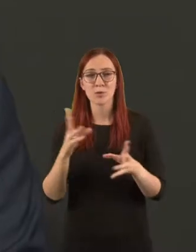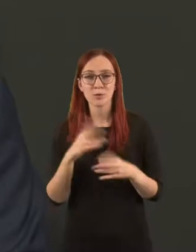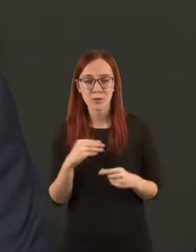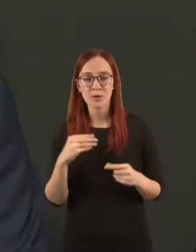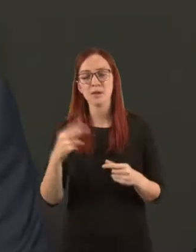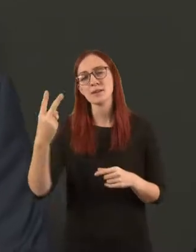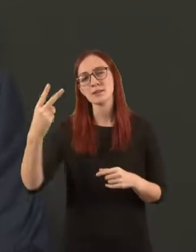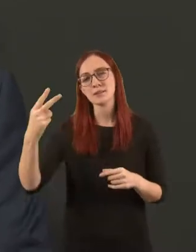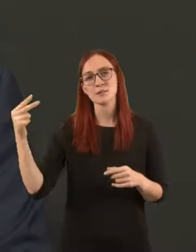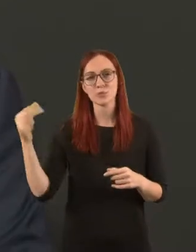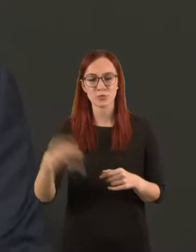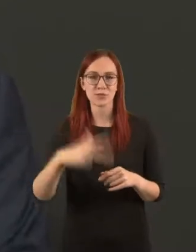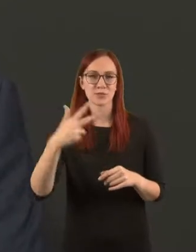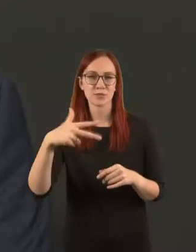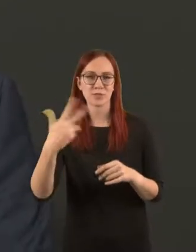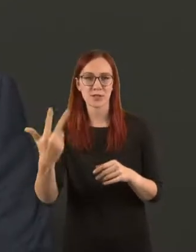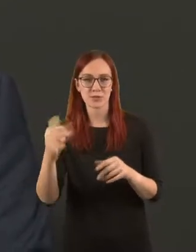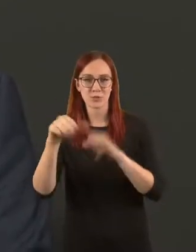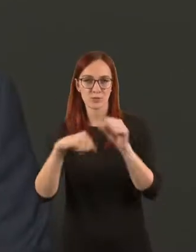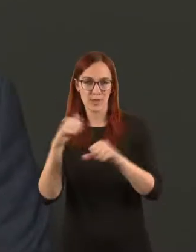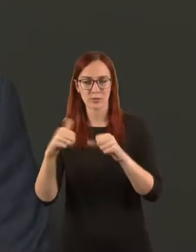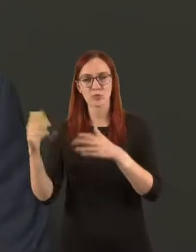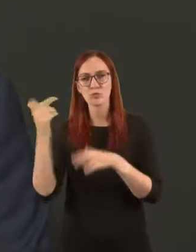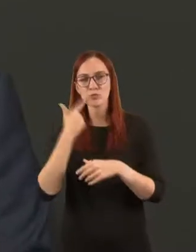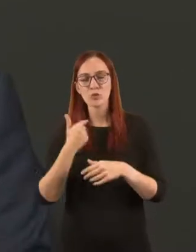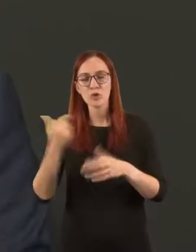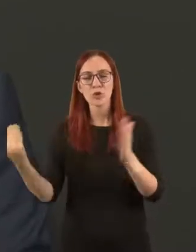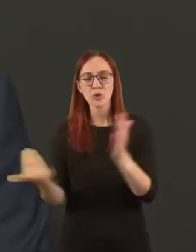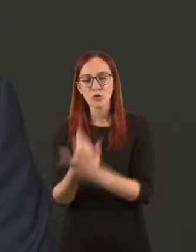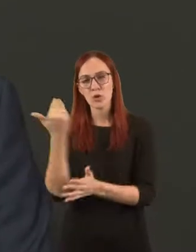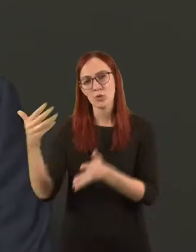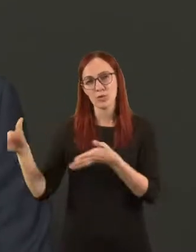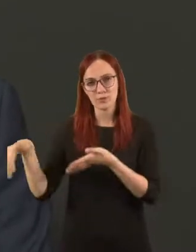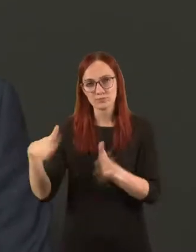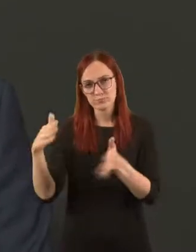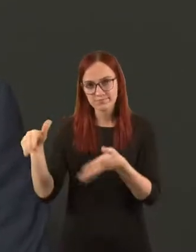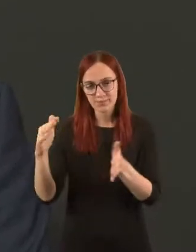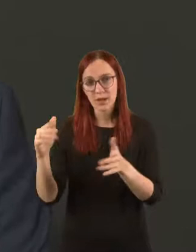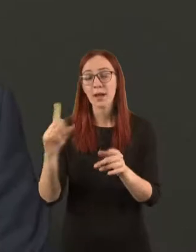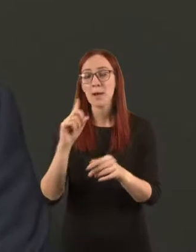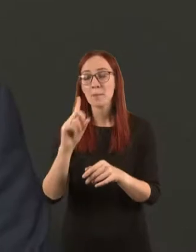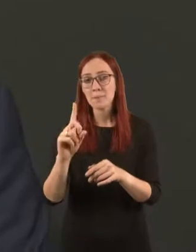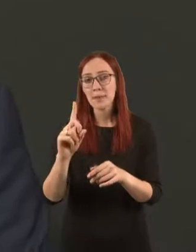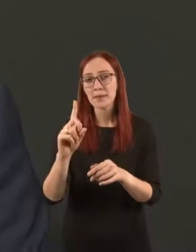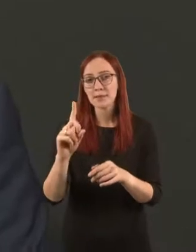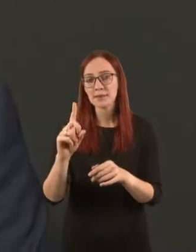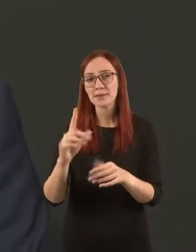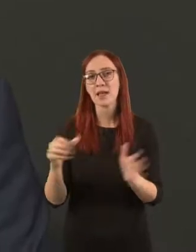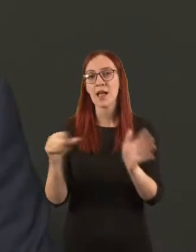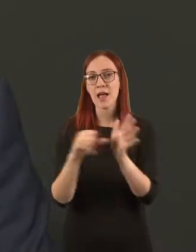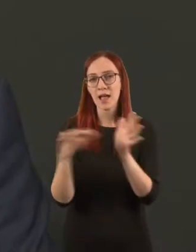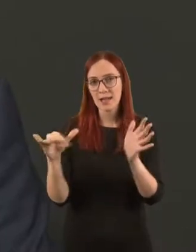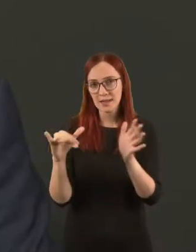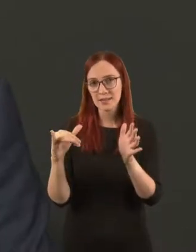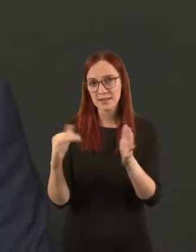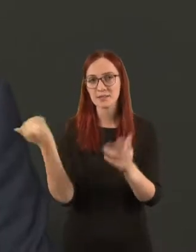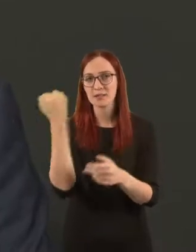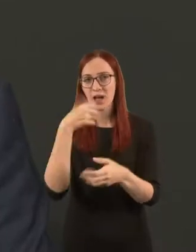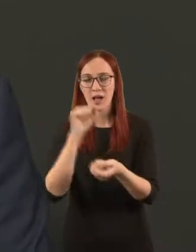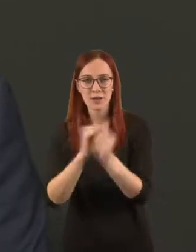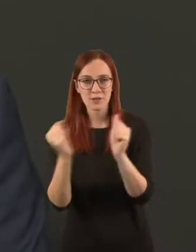engines. And we are also planning to have the relevant infrastructure in place by that